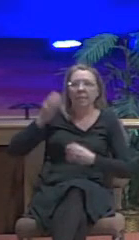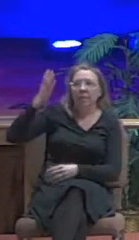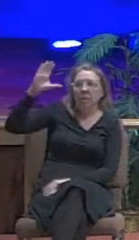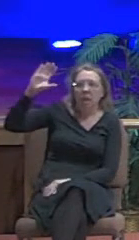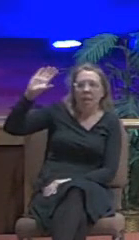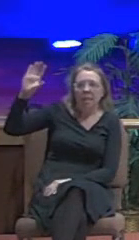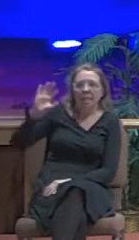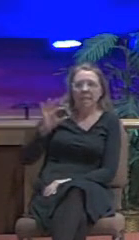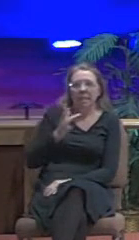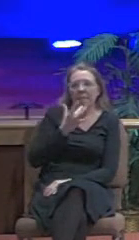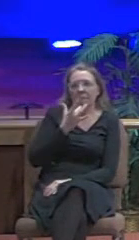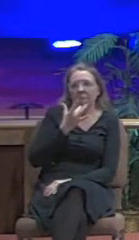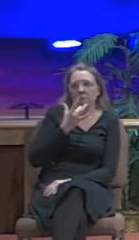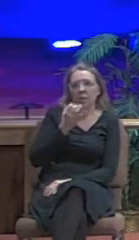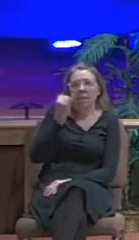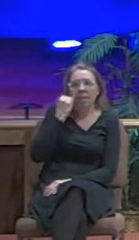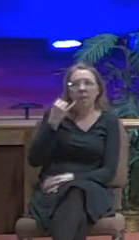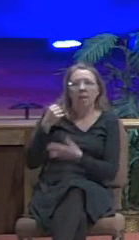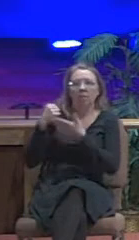others.